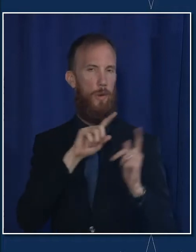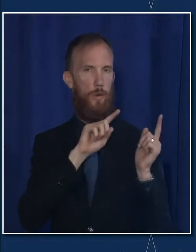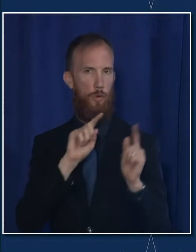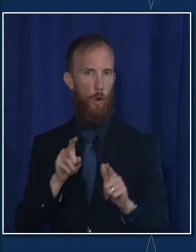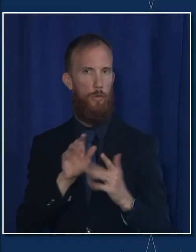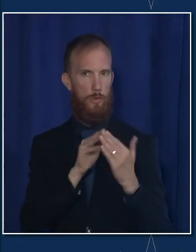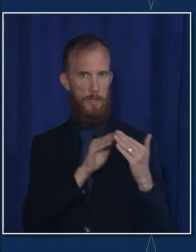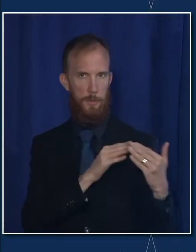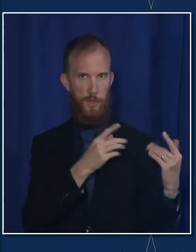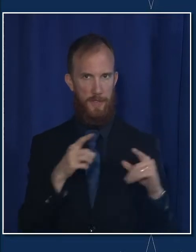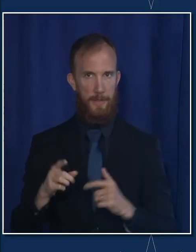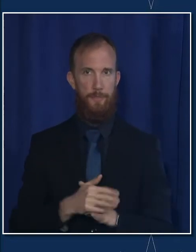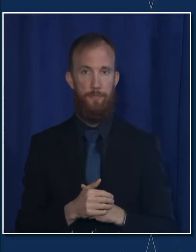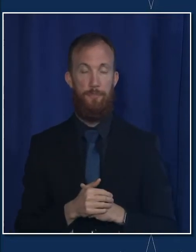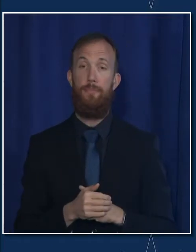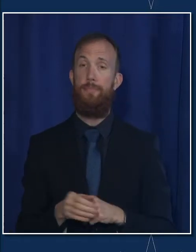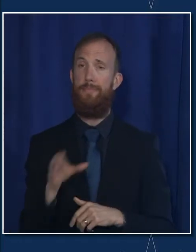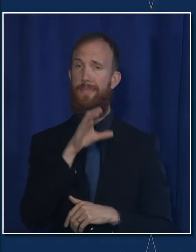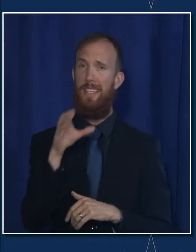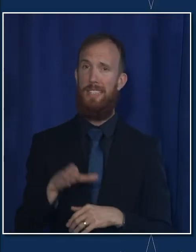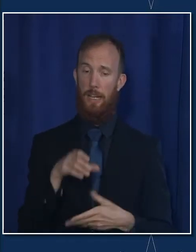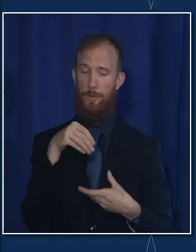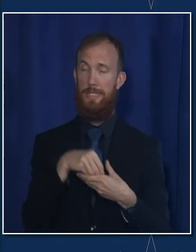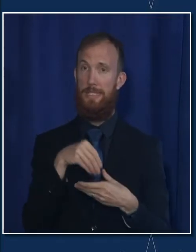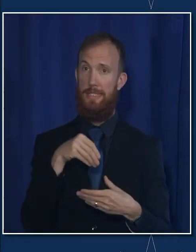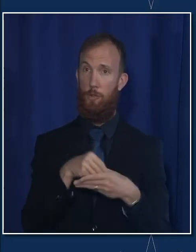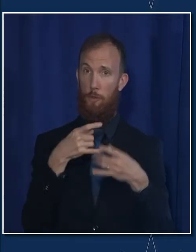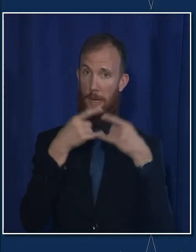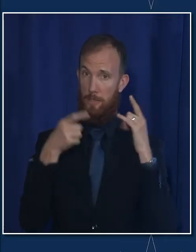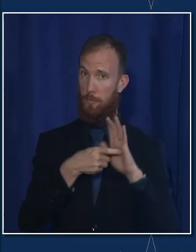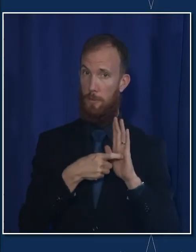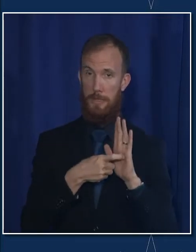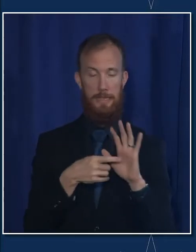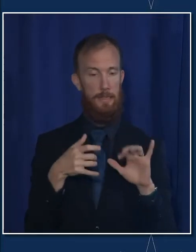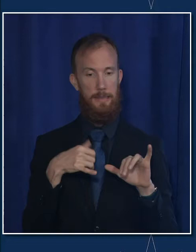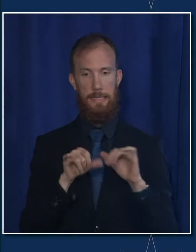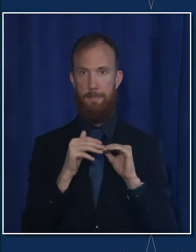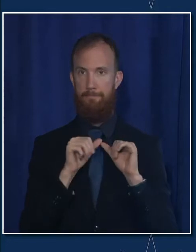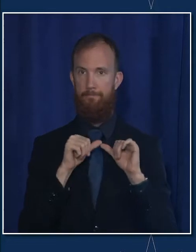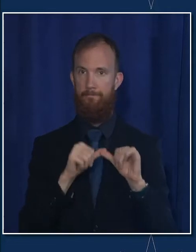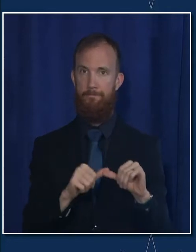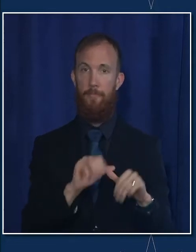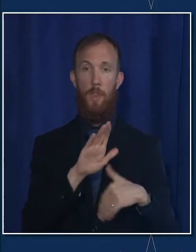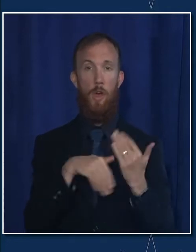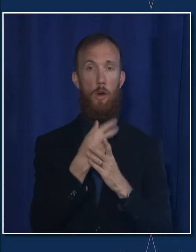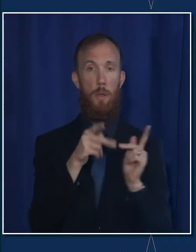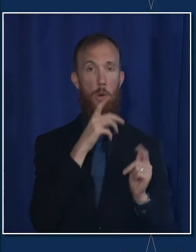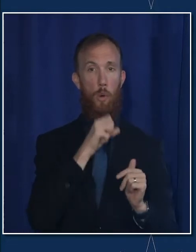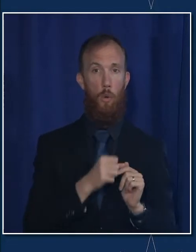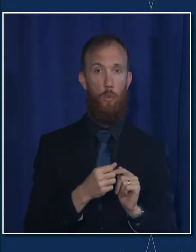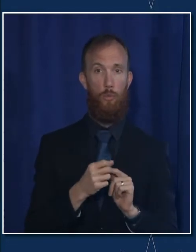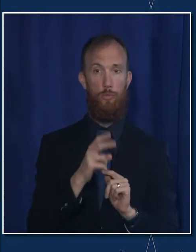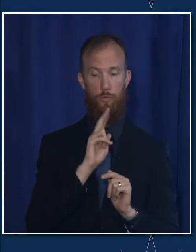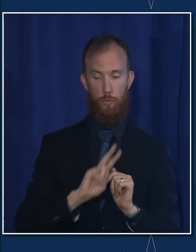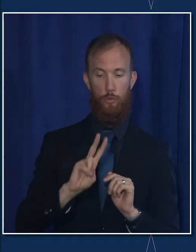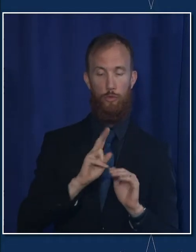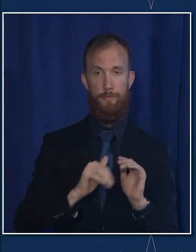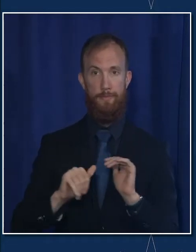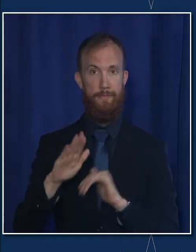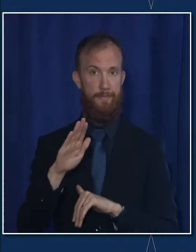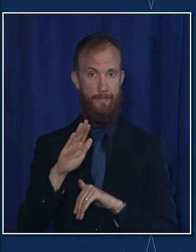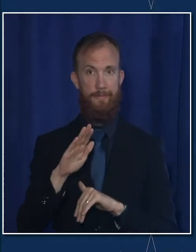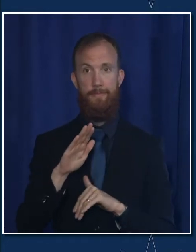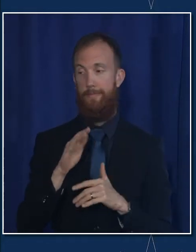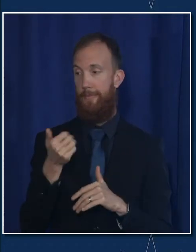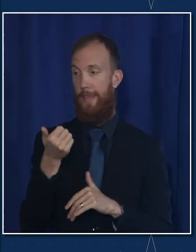The Chicago indoor masking mandate remains in place. All individuals aged 2 and up, regardless of of vaccination status must wear a mask in